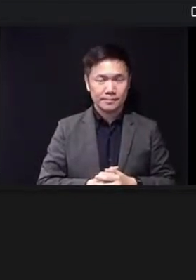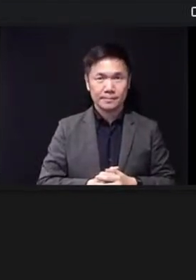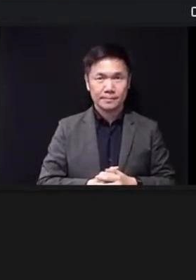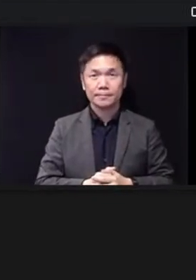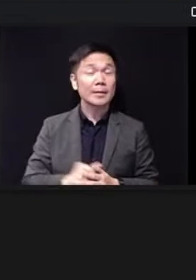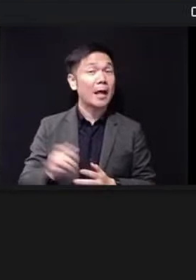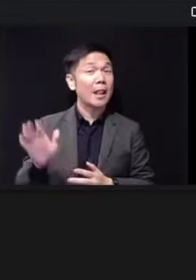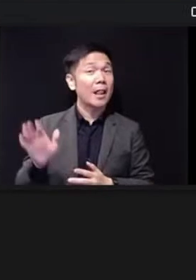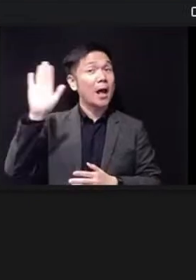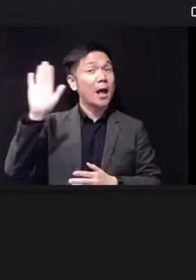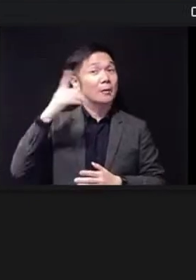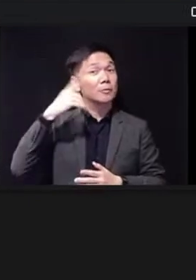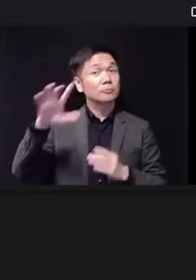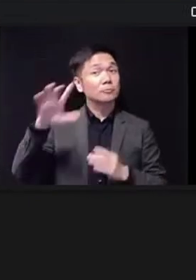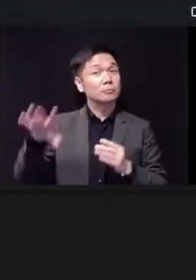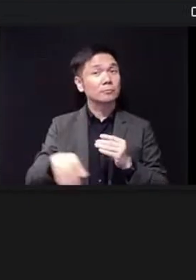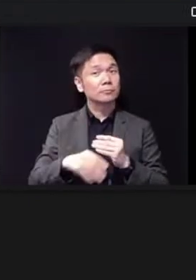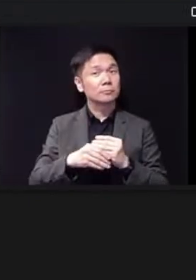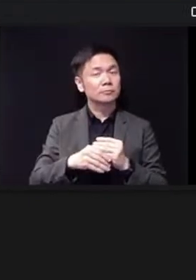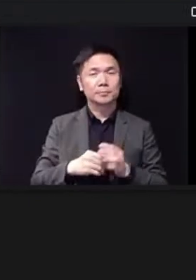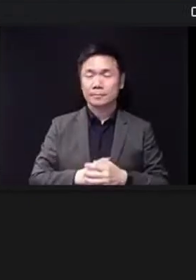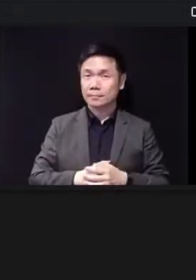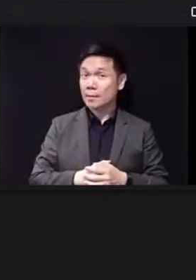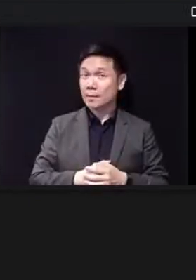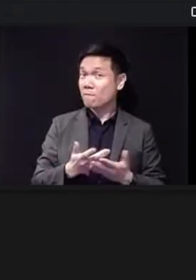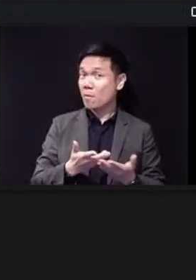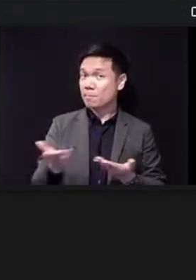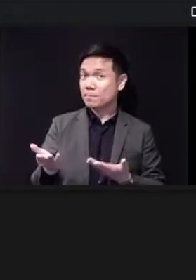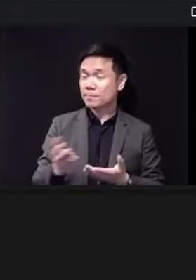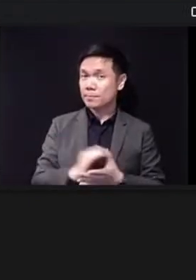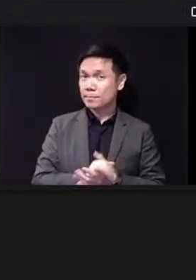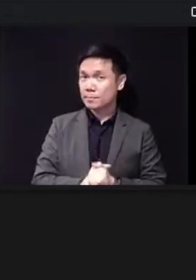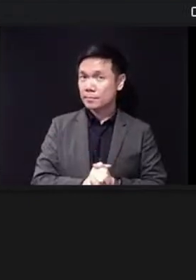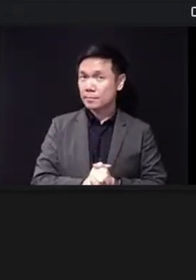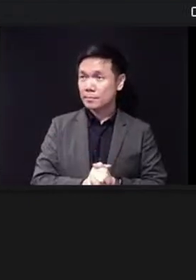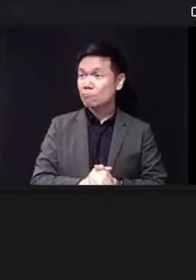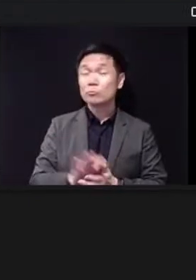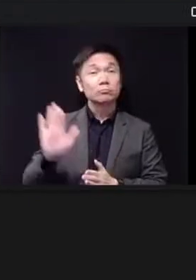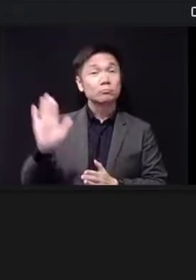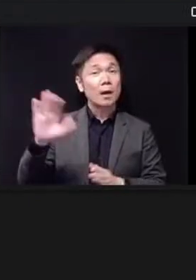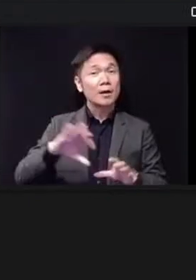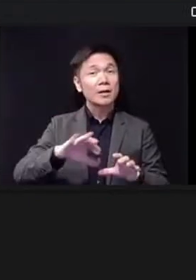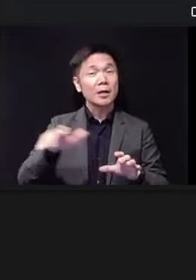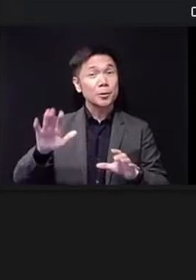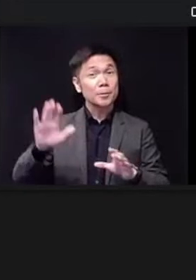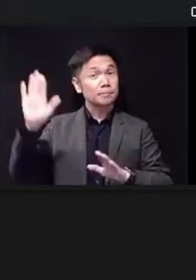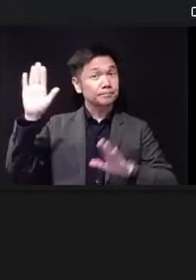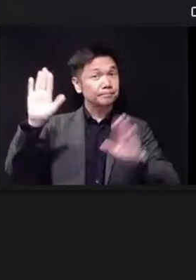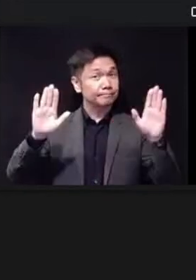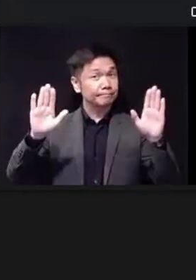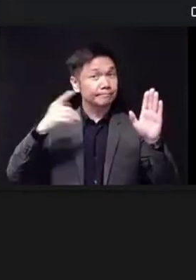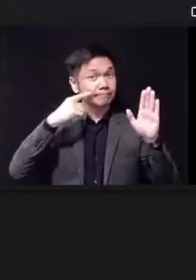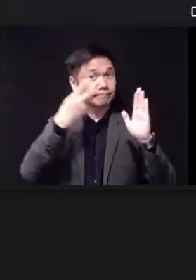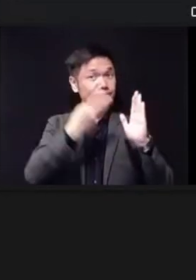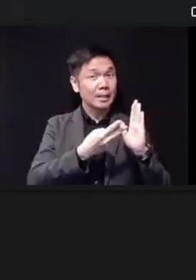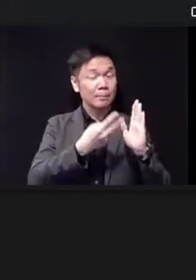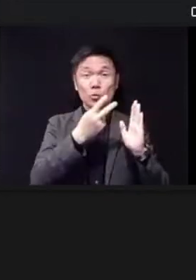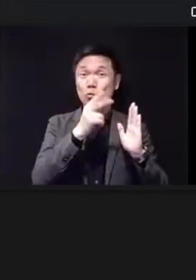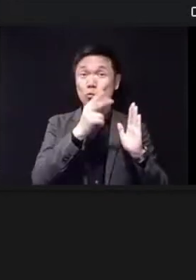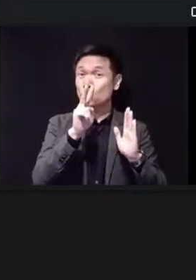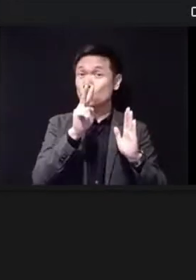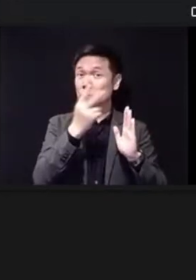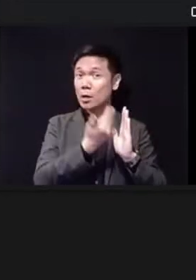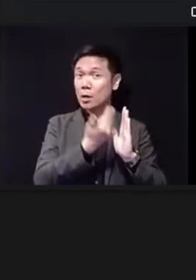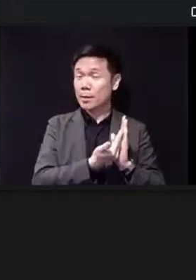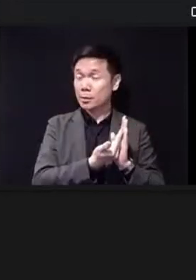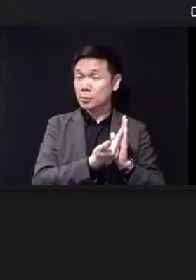comments from the distinguished delegates from other countries on recommendation 2?